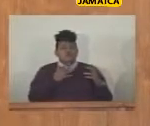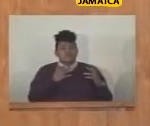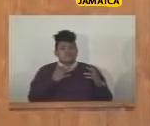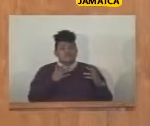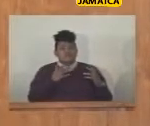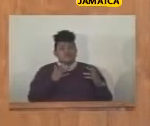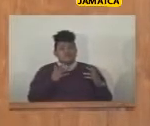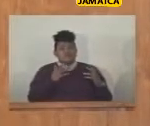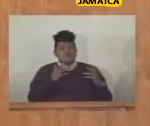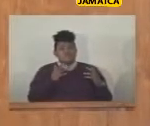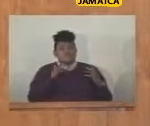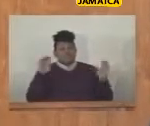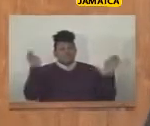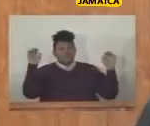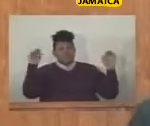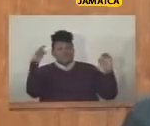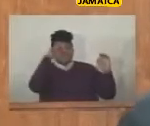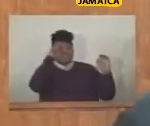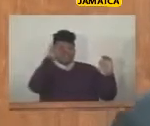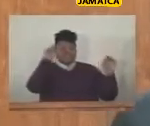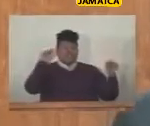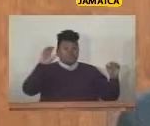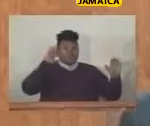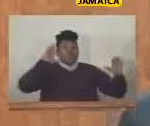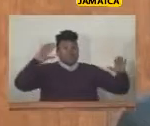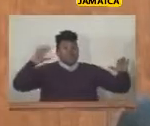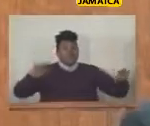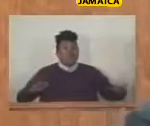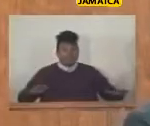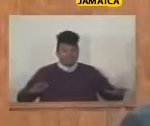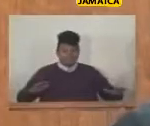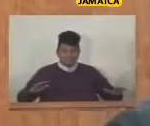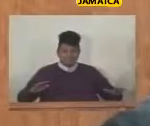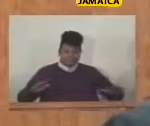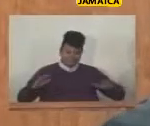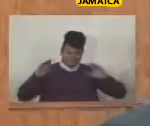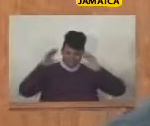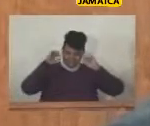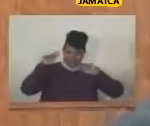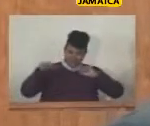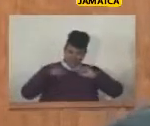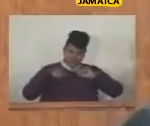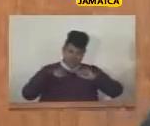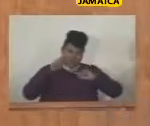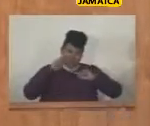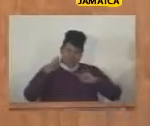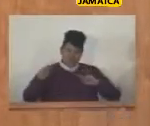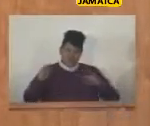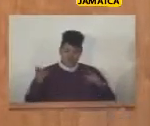emergency and somehow it is going to bring calm. Mr. President, when I look at the years,